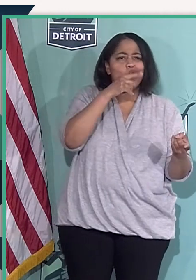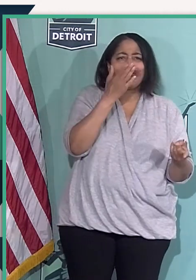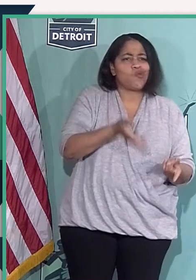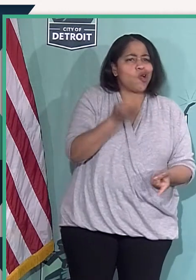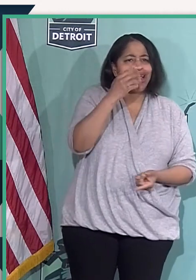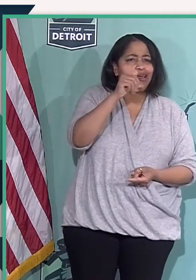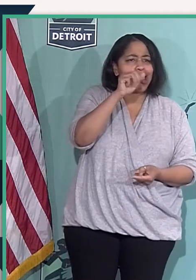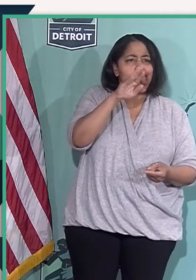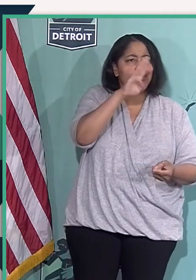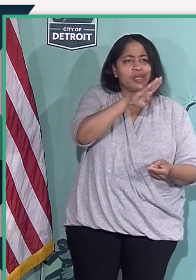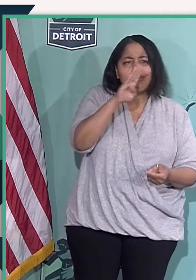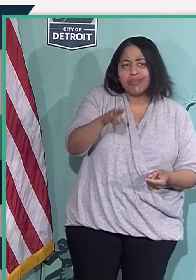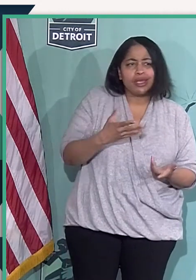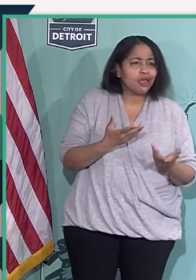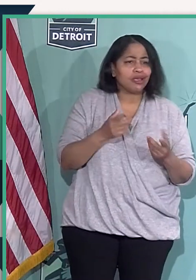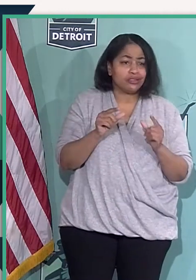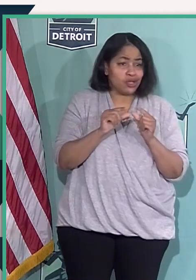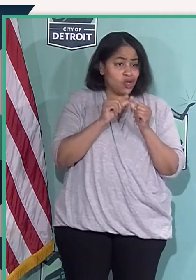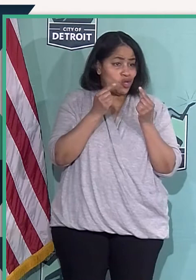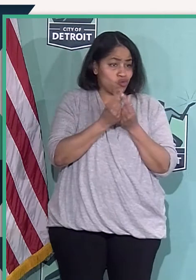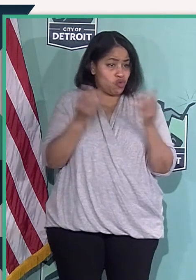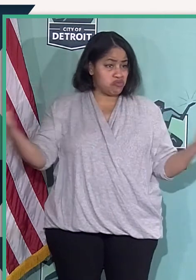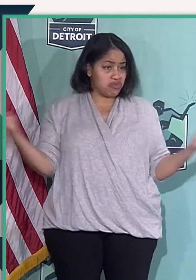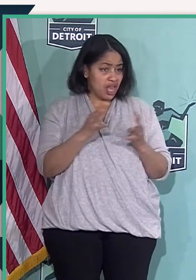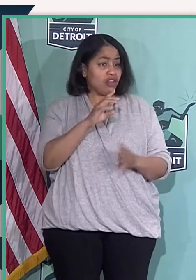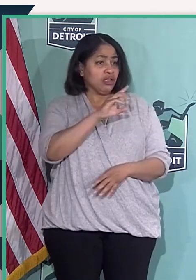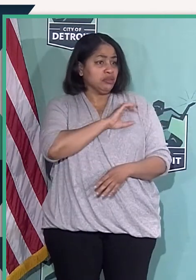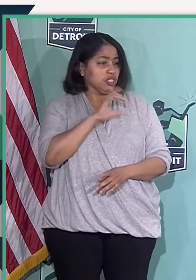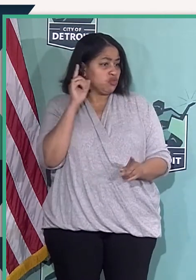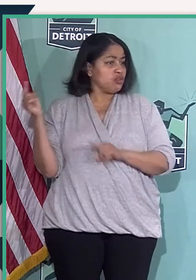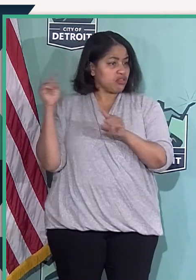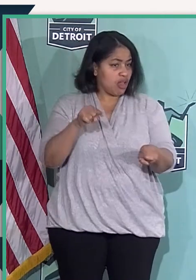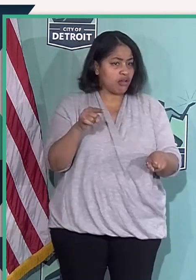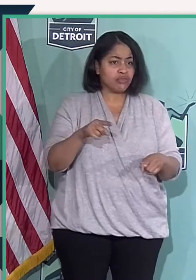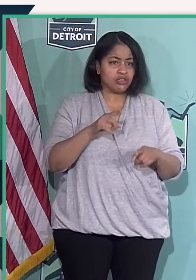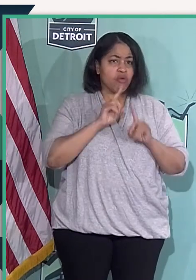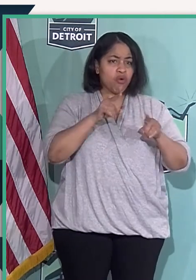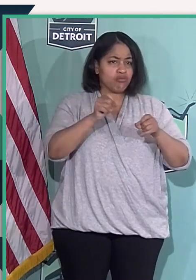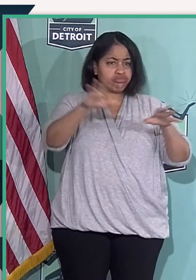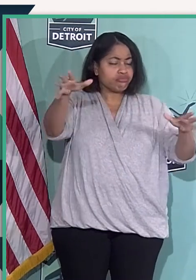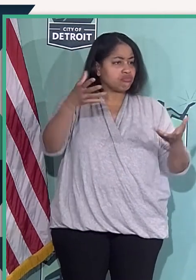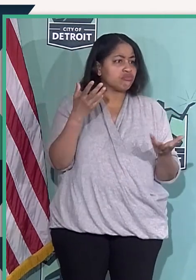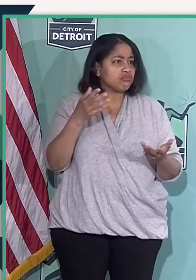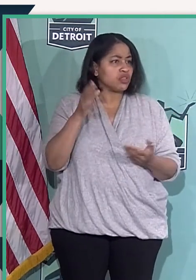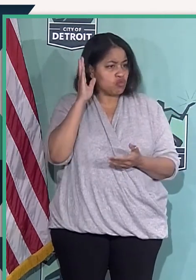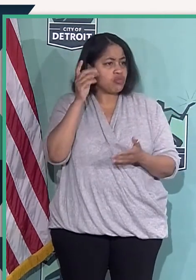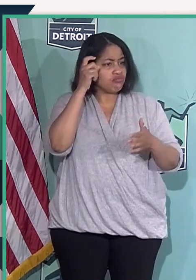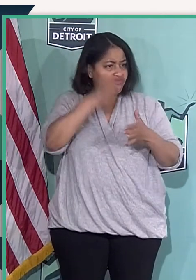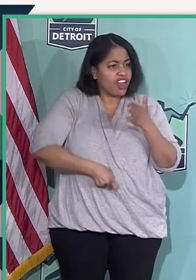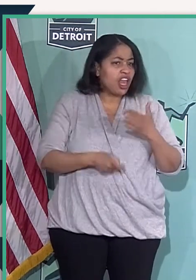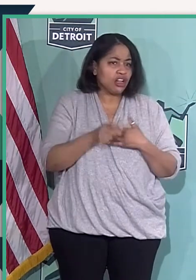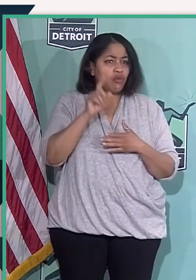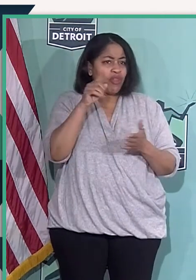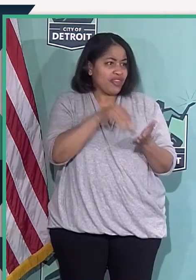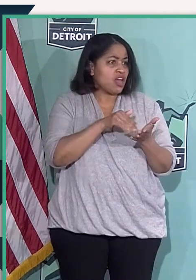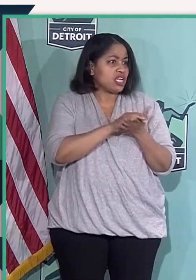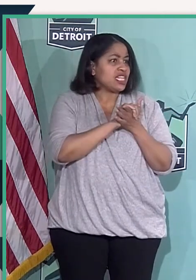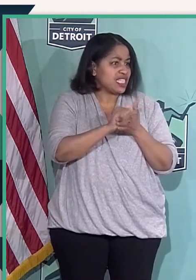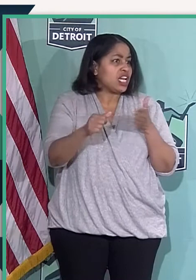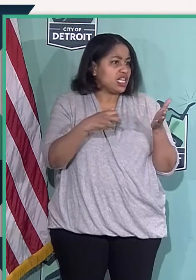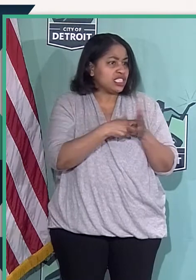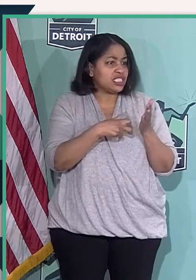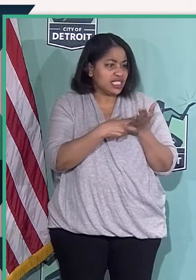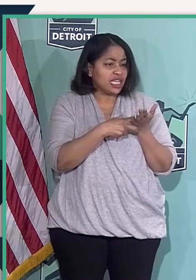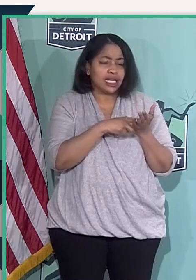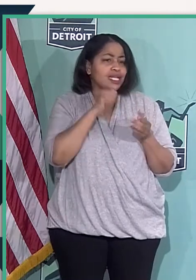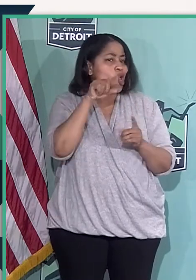group gathers, the Detroit police will come out and enforce it. They will impose a $1,000 ticket, not just on